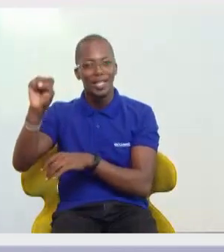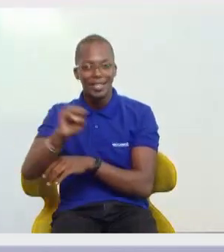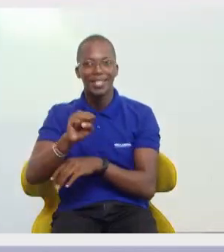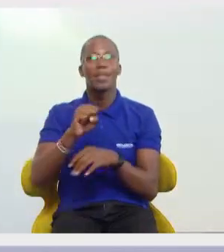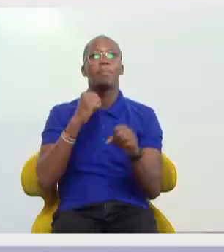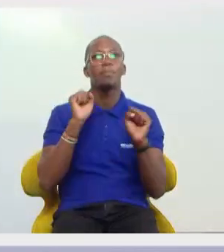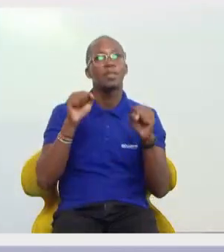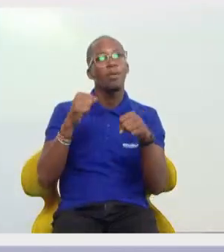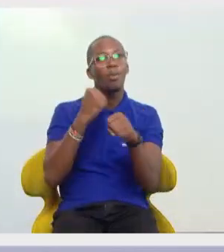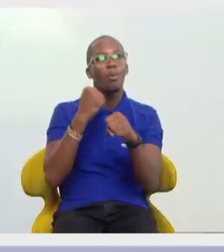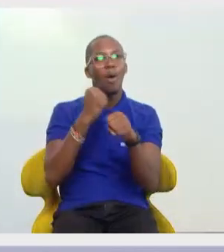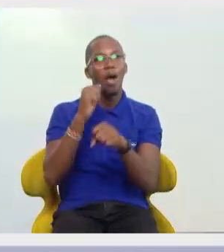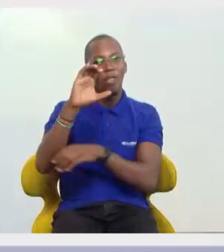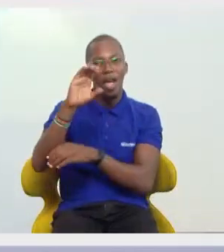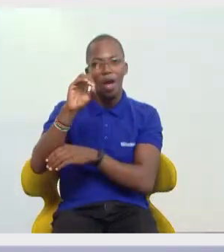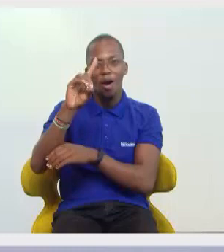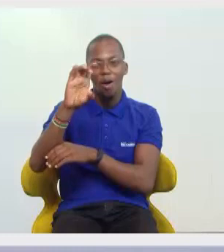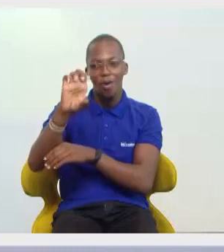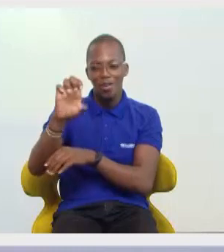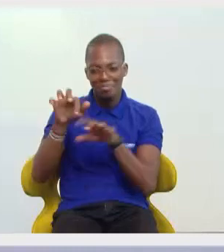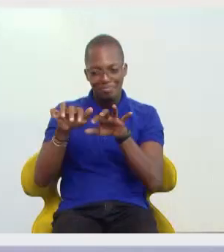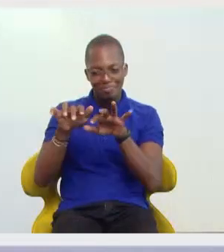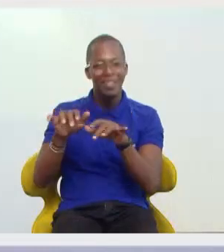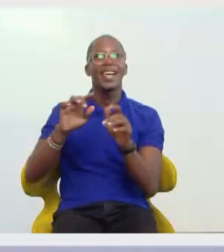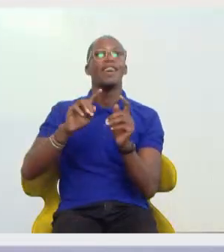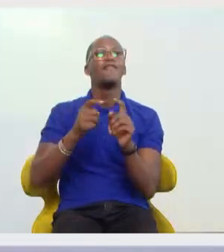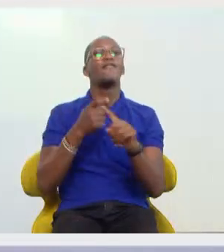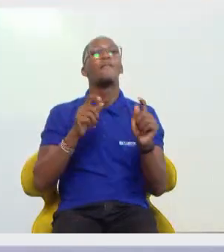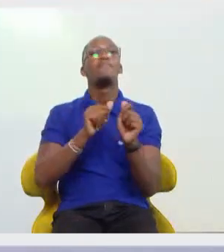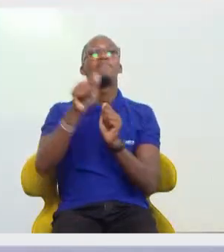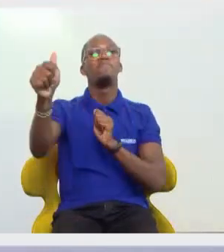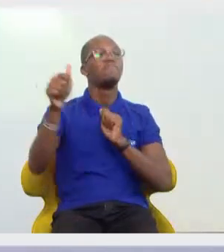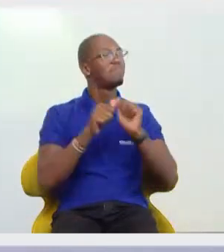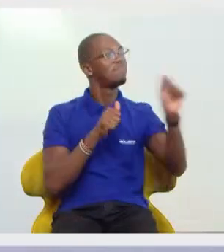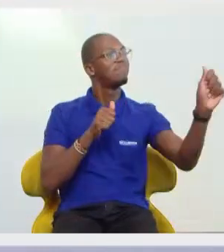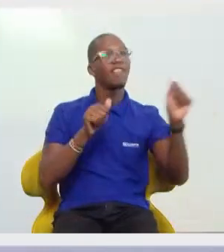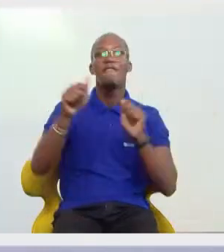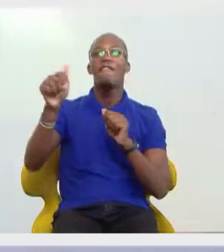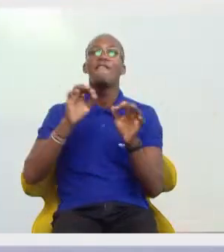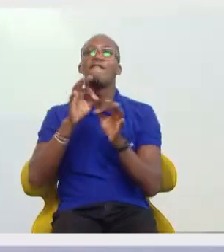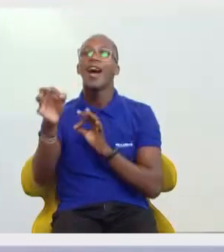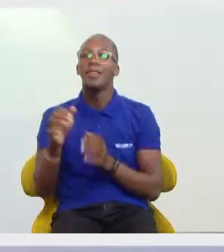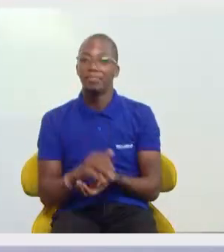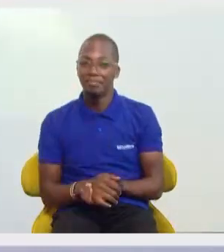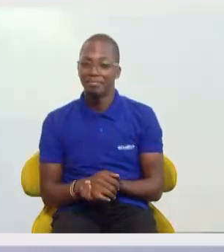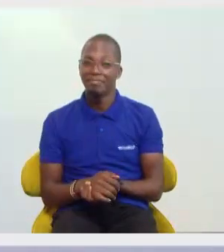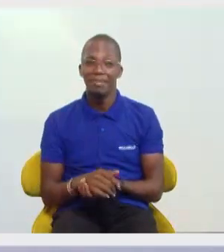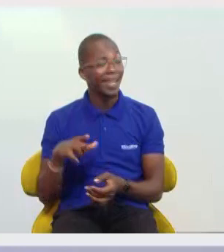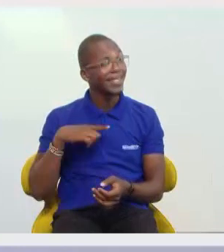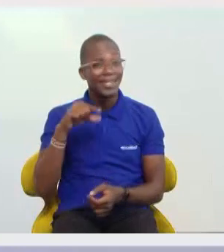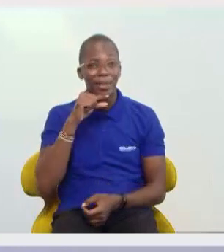code remotely. Ladies and gentlemen, this took us